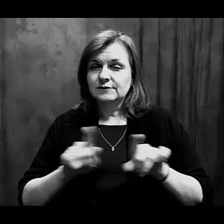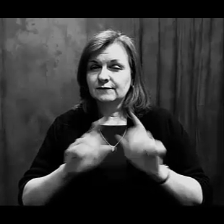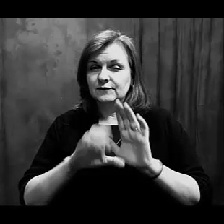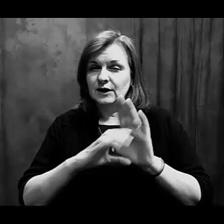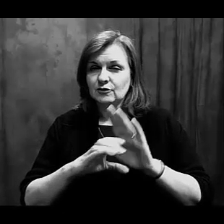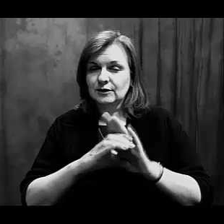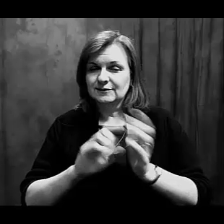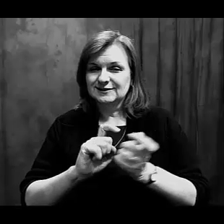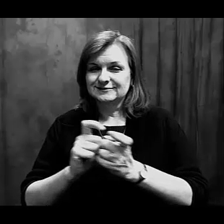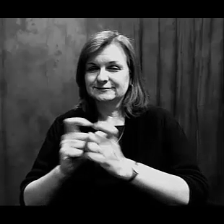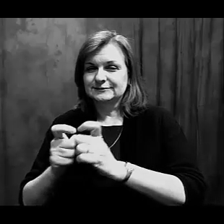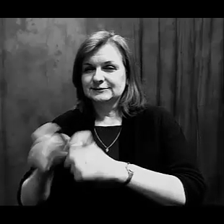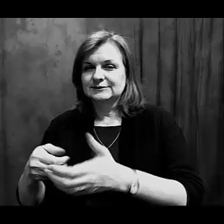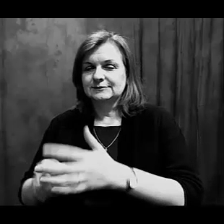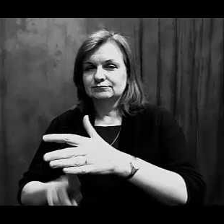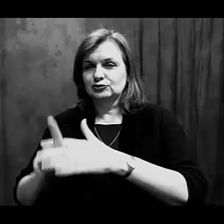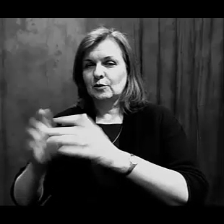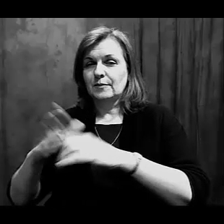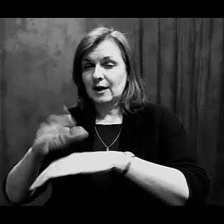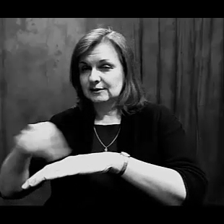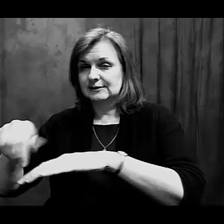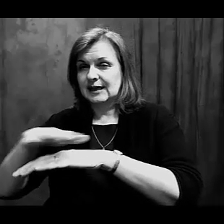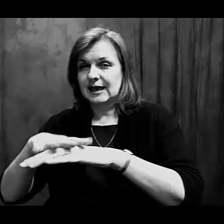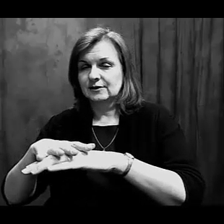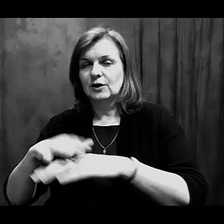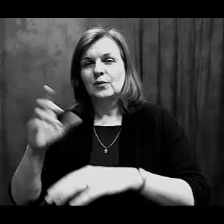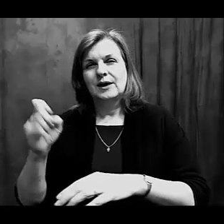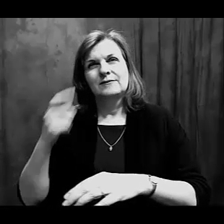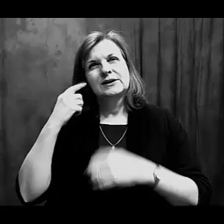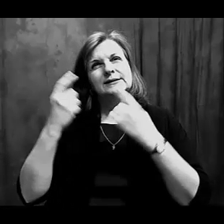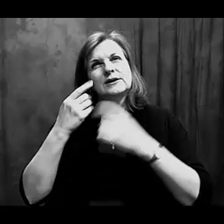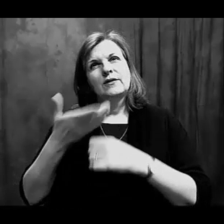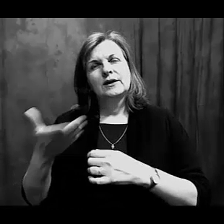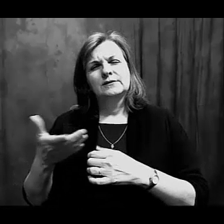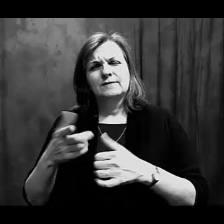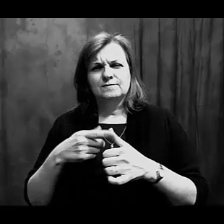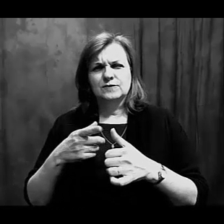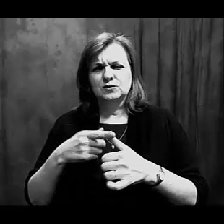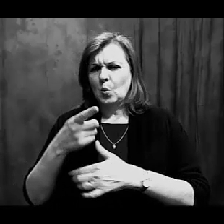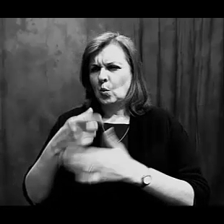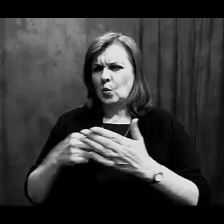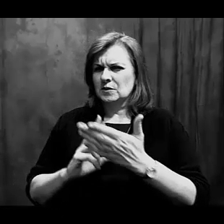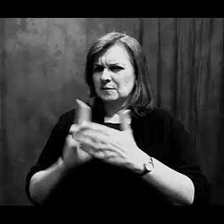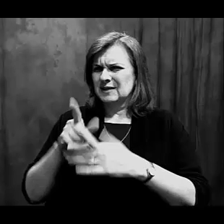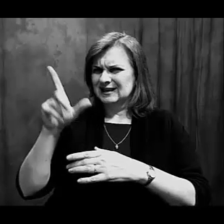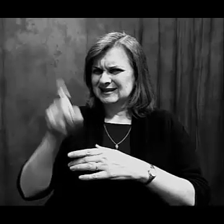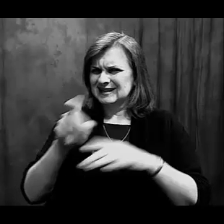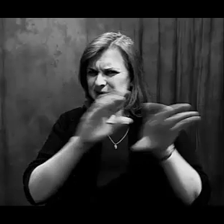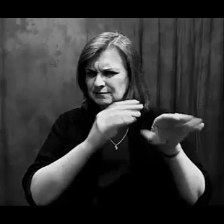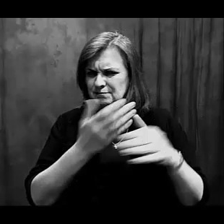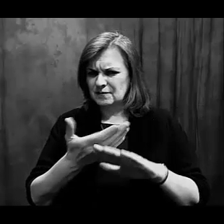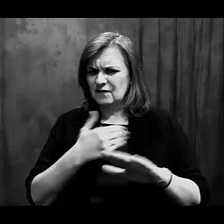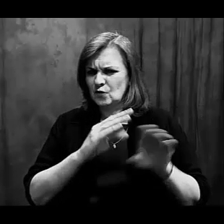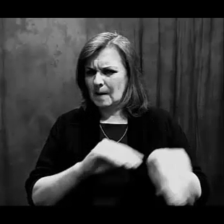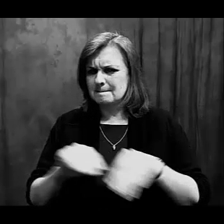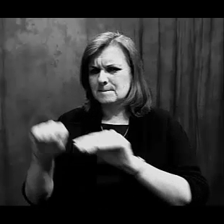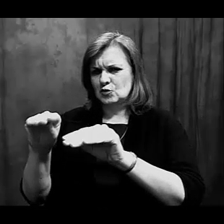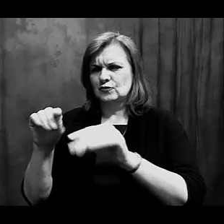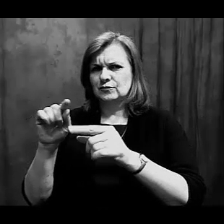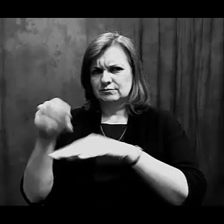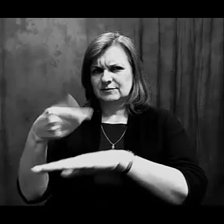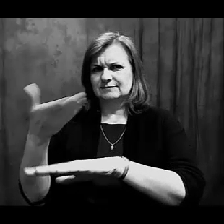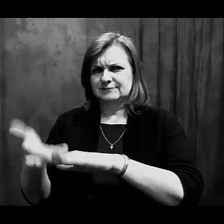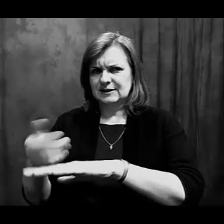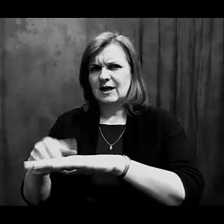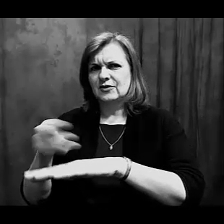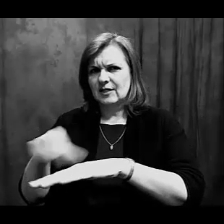enough characteristics to move on to land, we've got to think about a couple of things. So what is a plant going to need to actually move